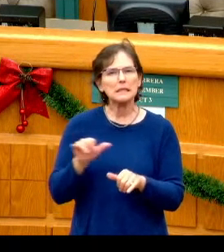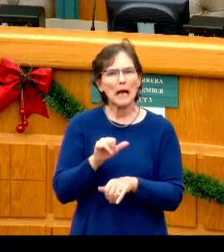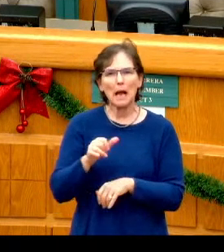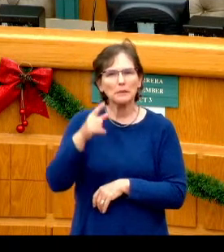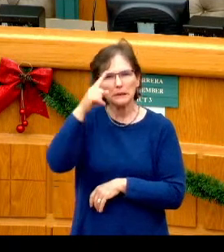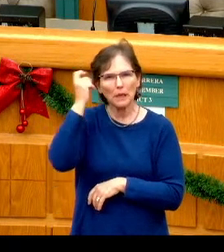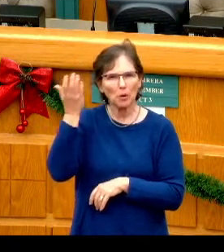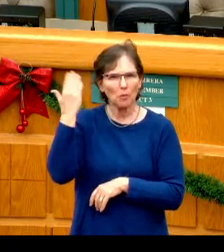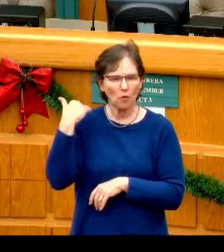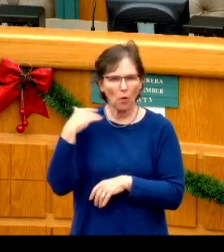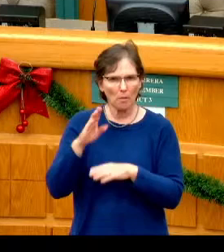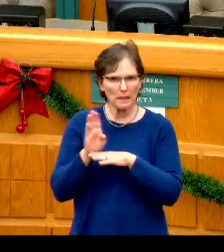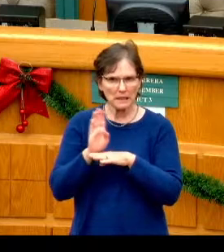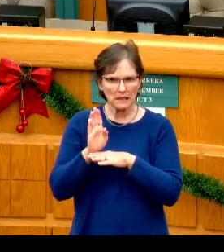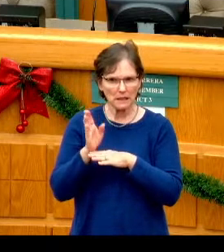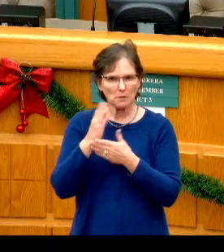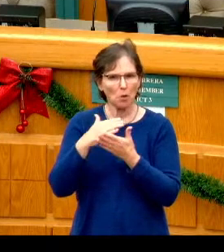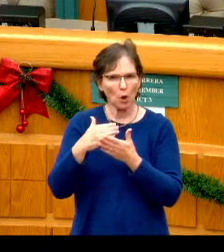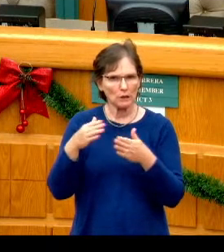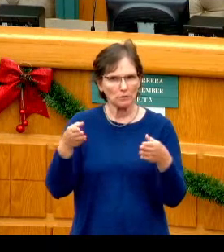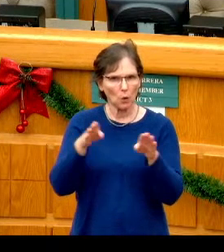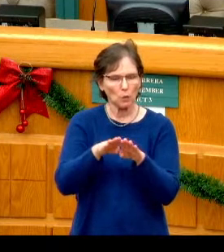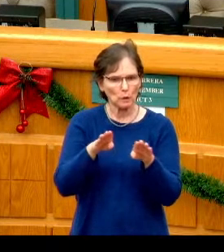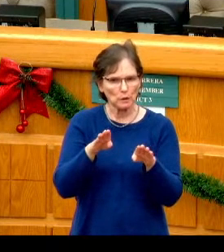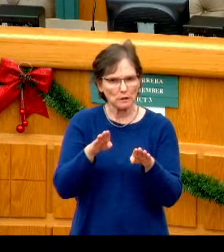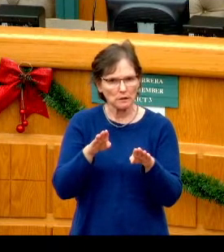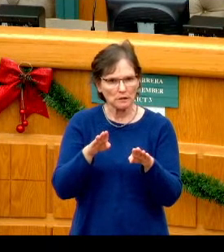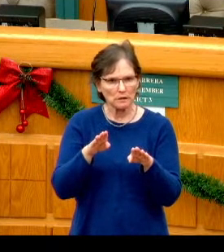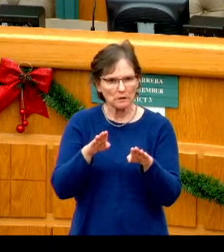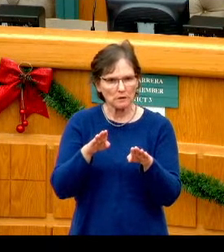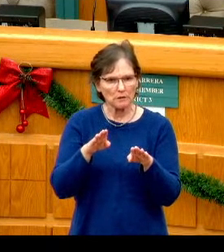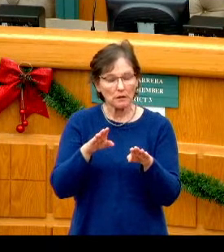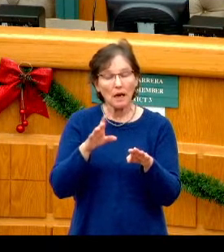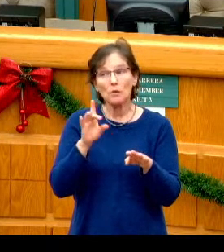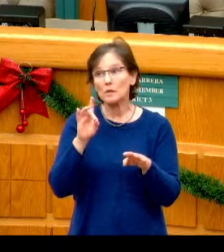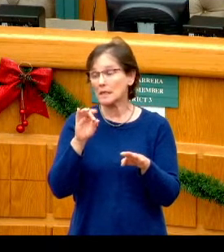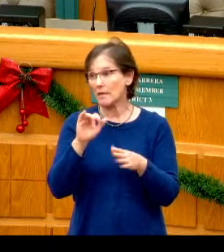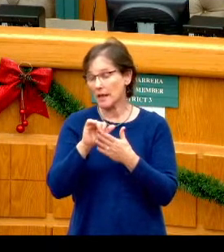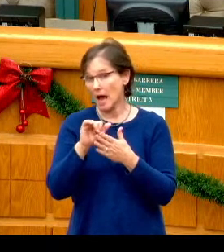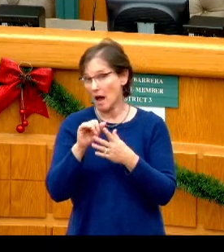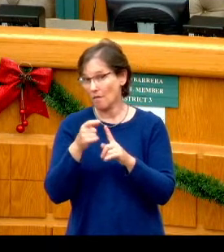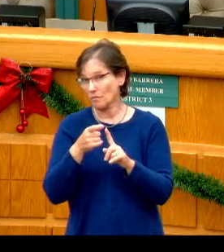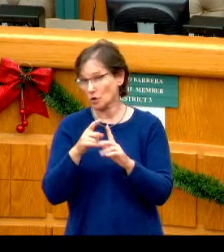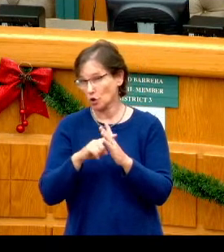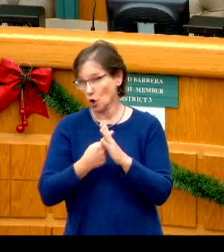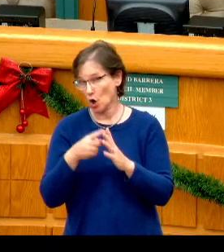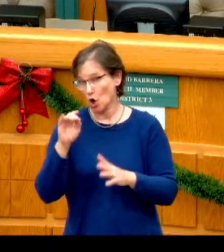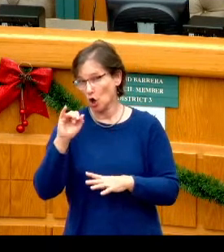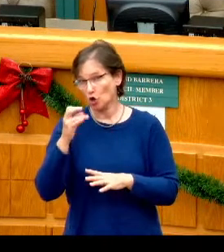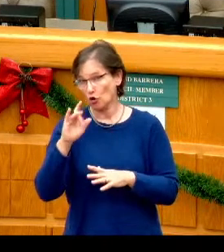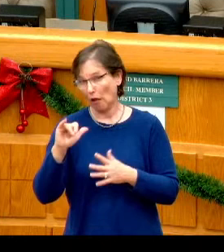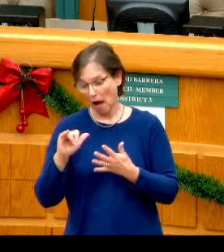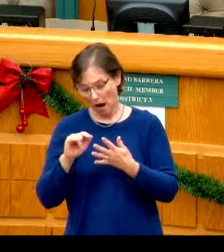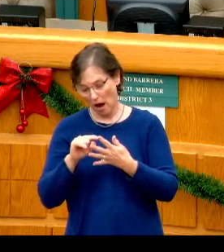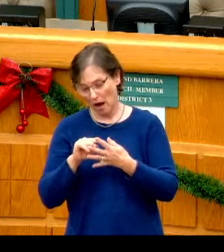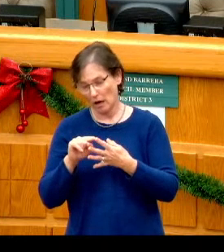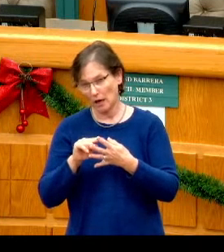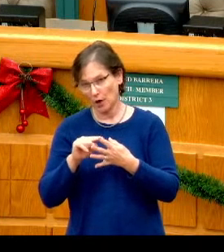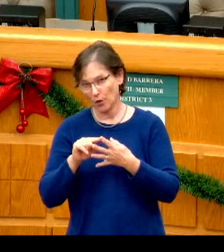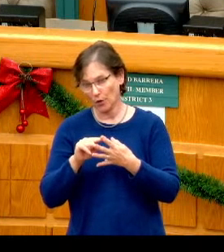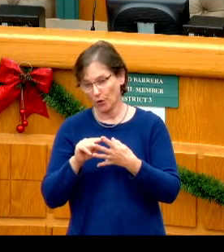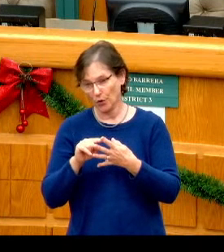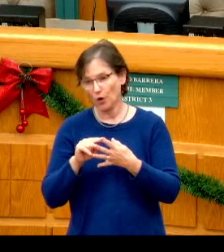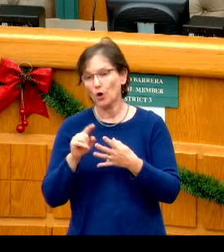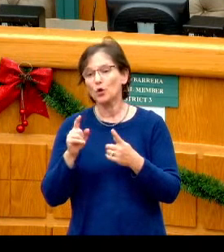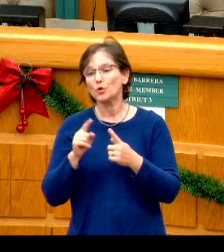we really did quite remarkably. From July 3rd to July 10th,